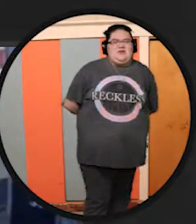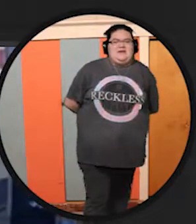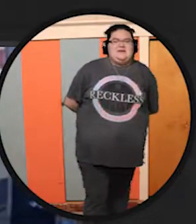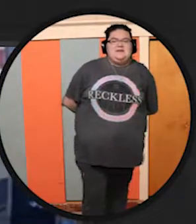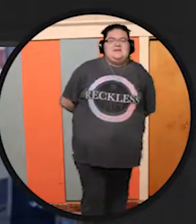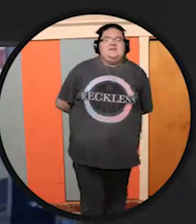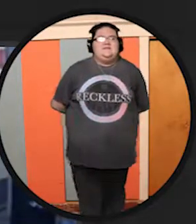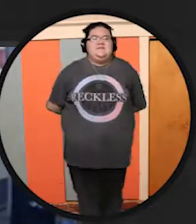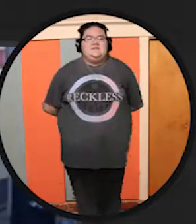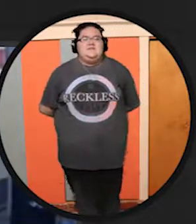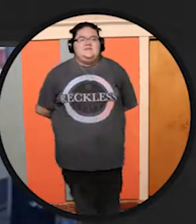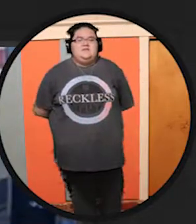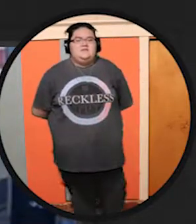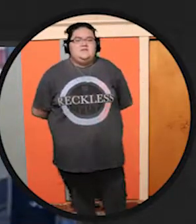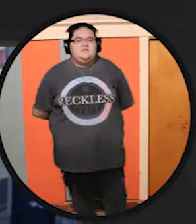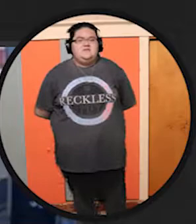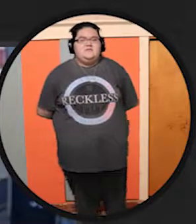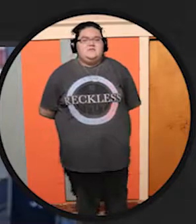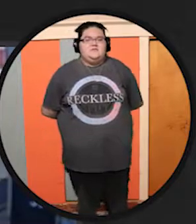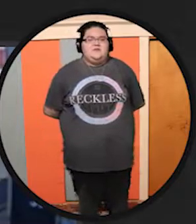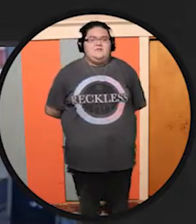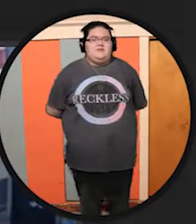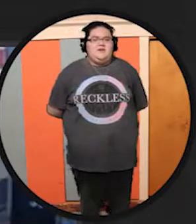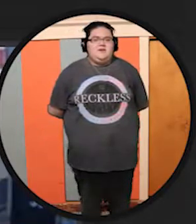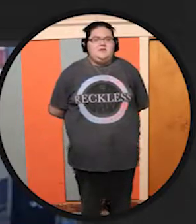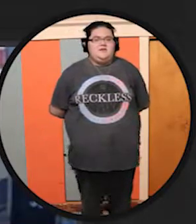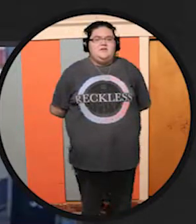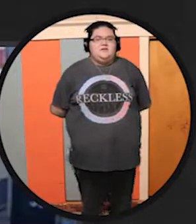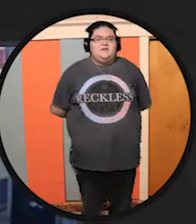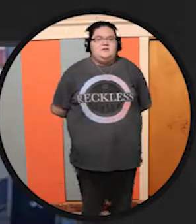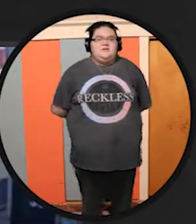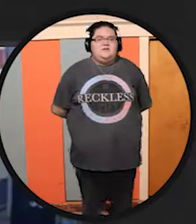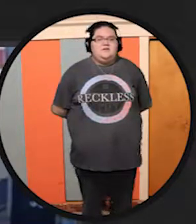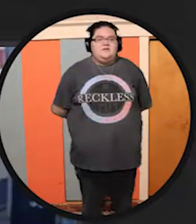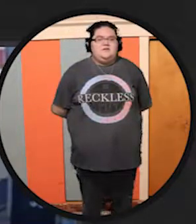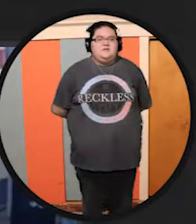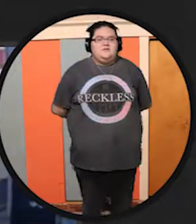people perfectly backed their cars right into each other. Wait, what?